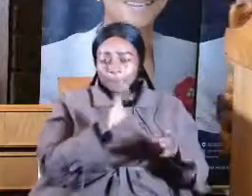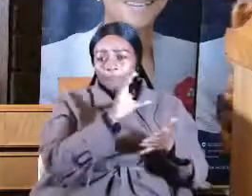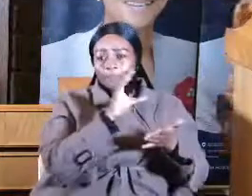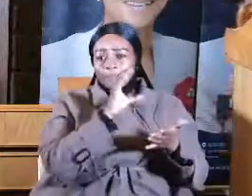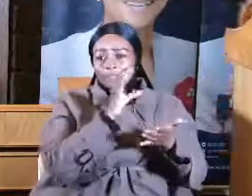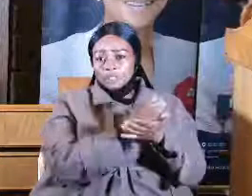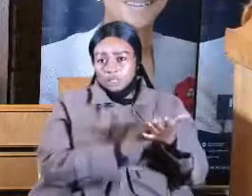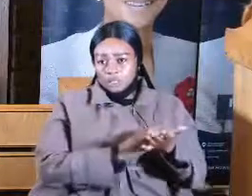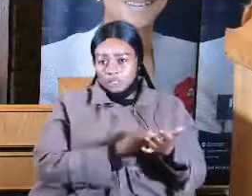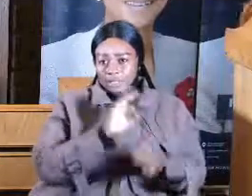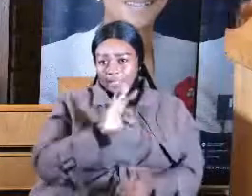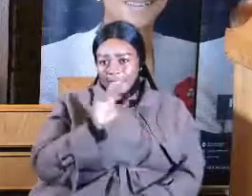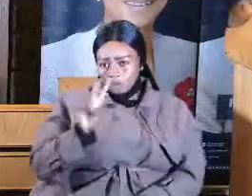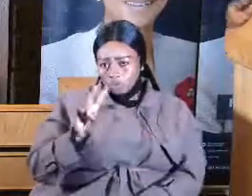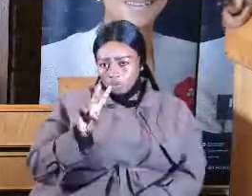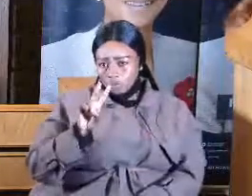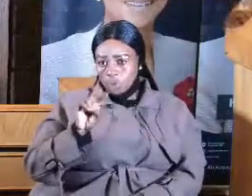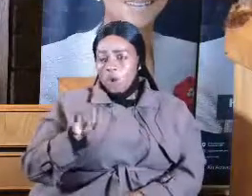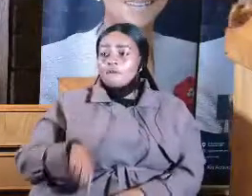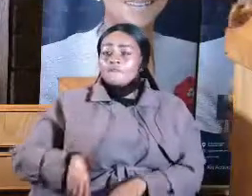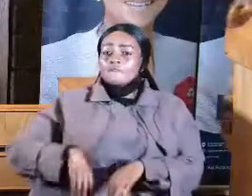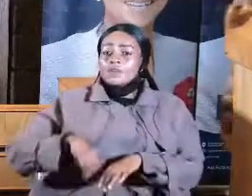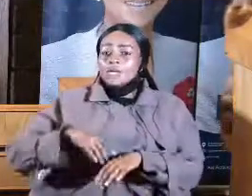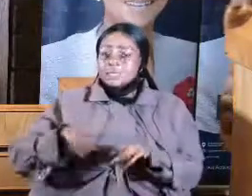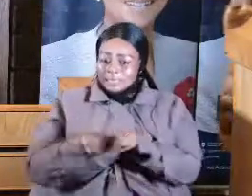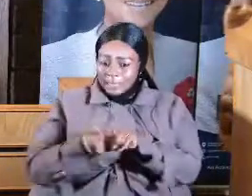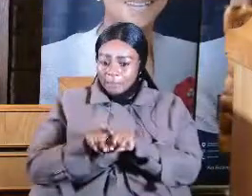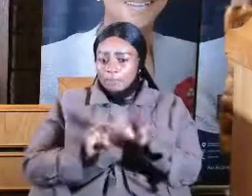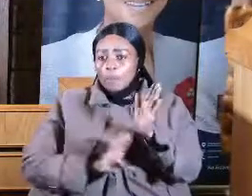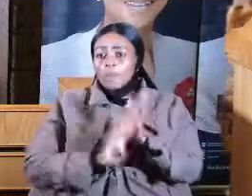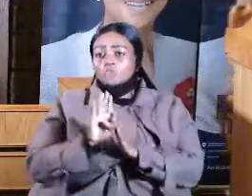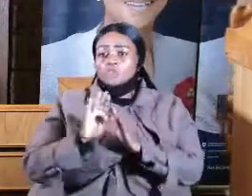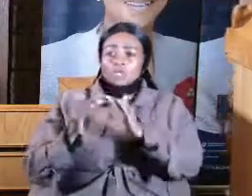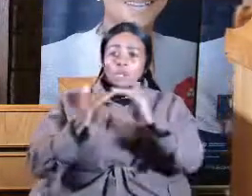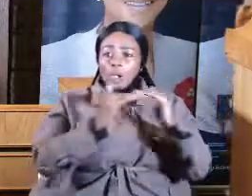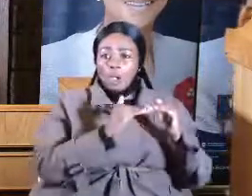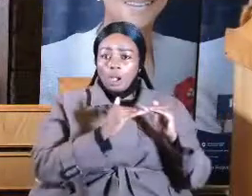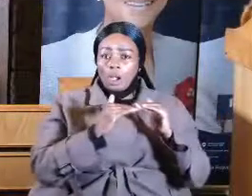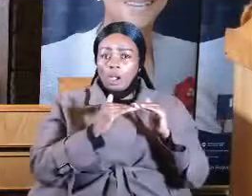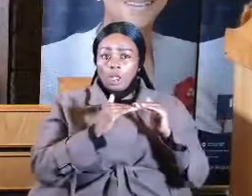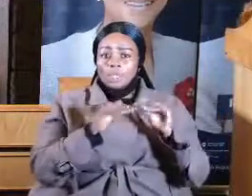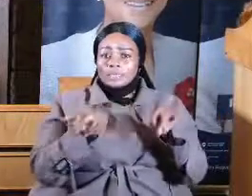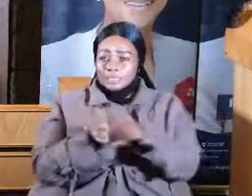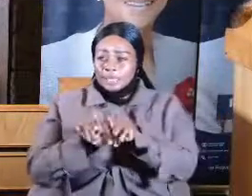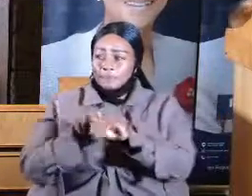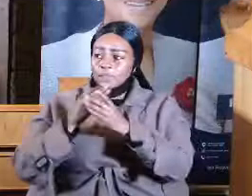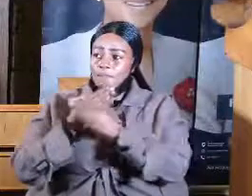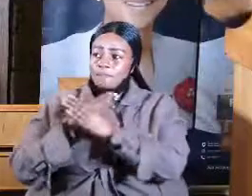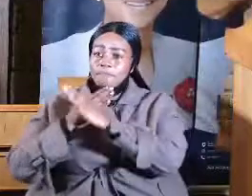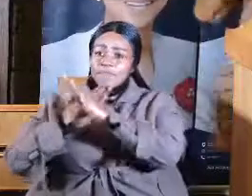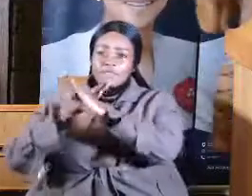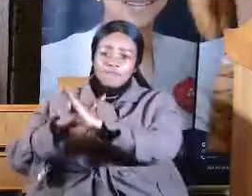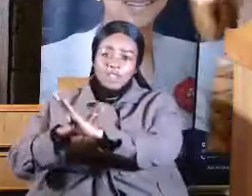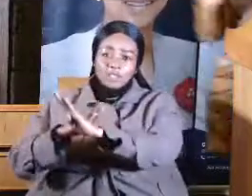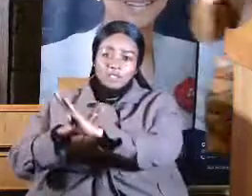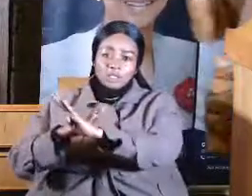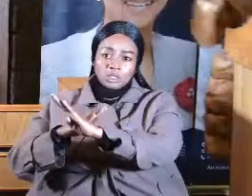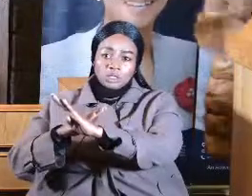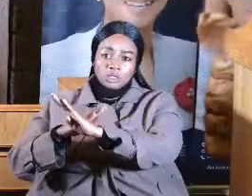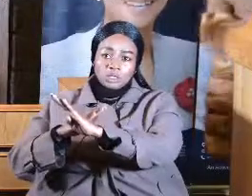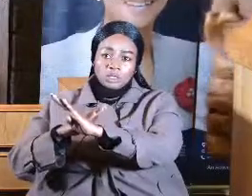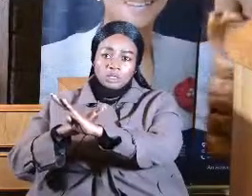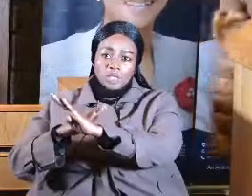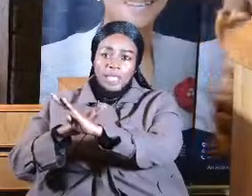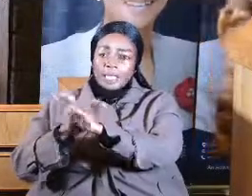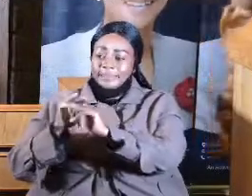of 2007. Promotion of equality and prevention of the unfair